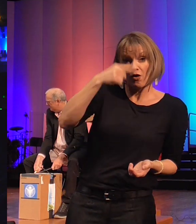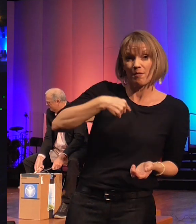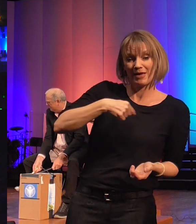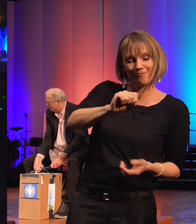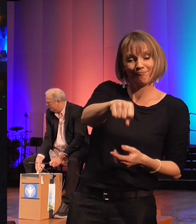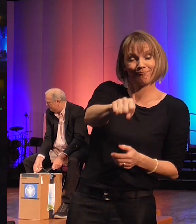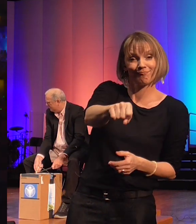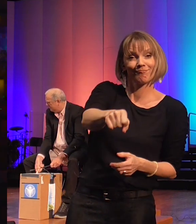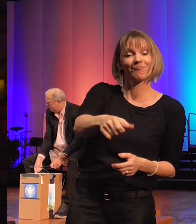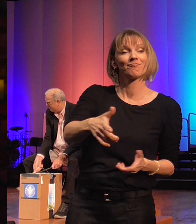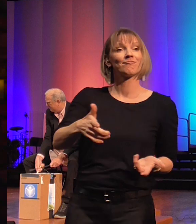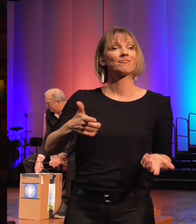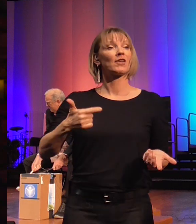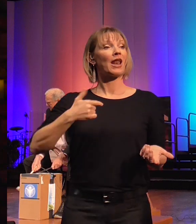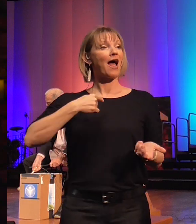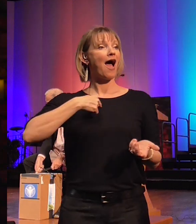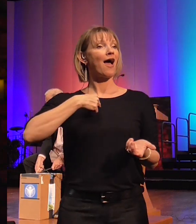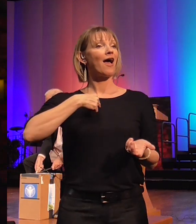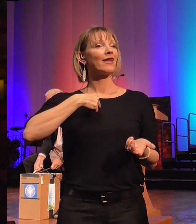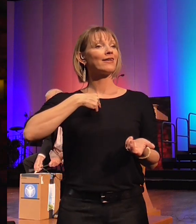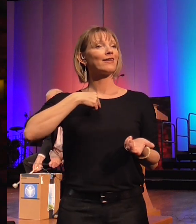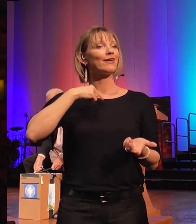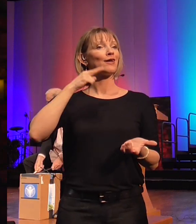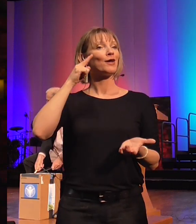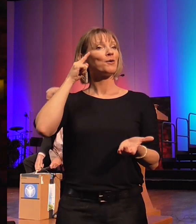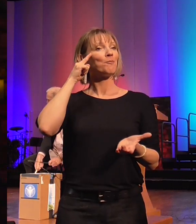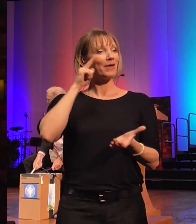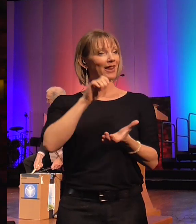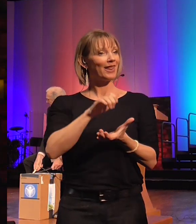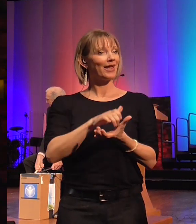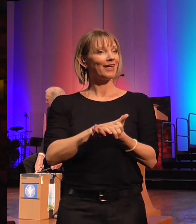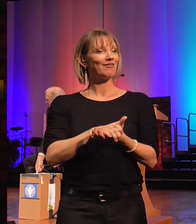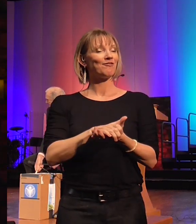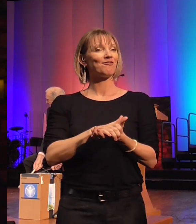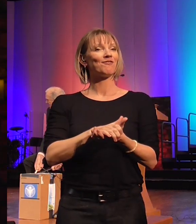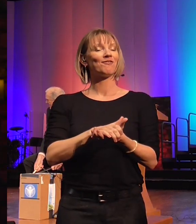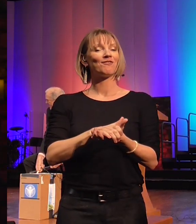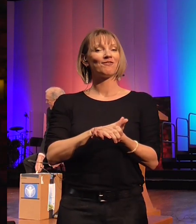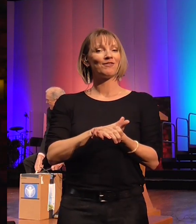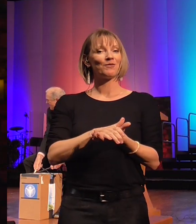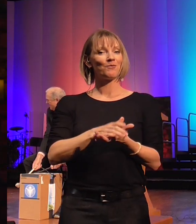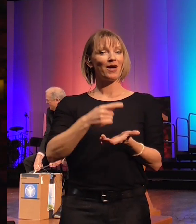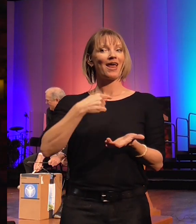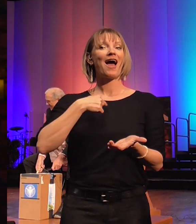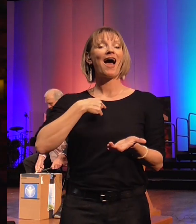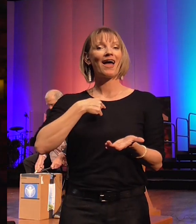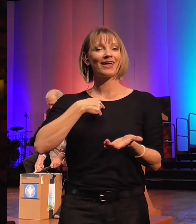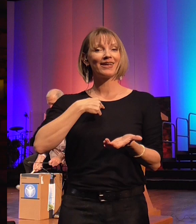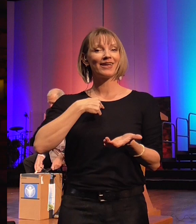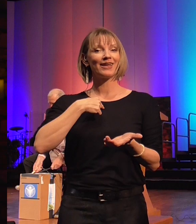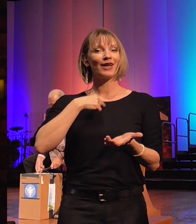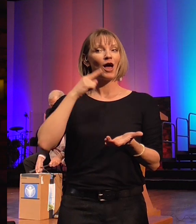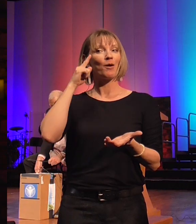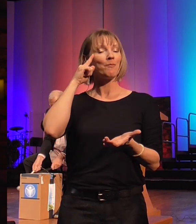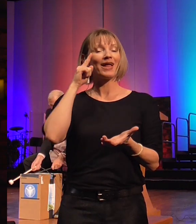for me. And what I believe, what